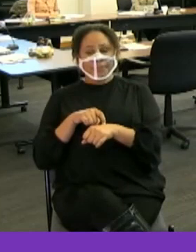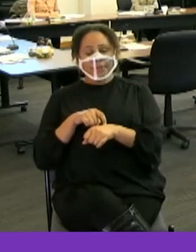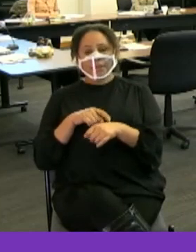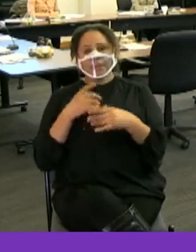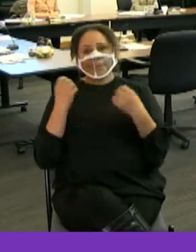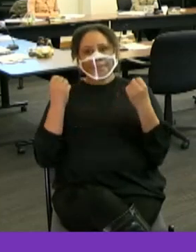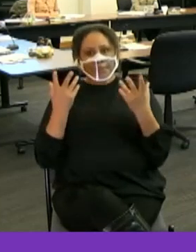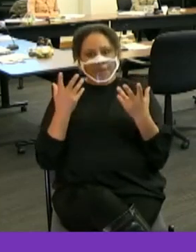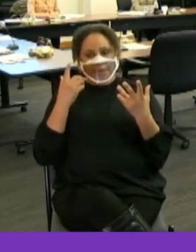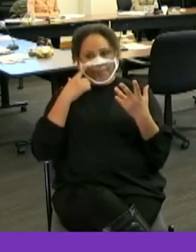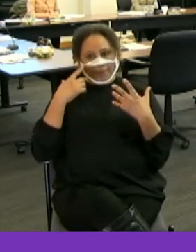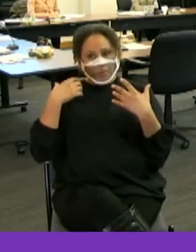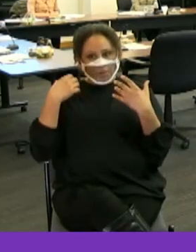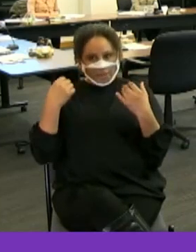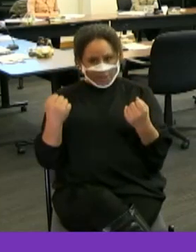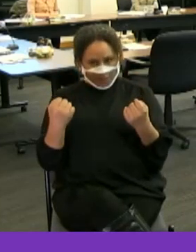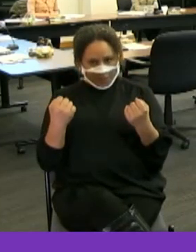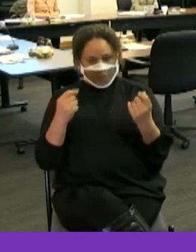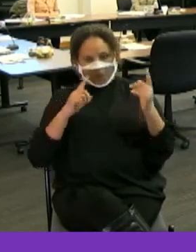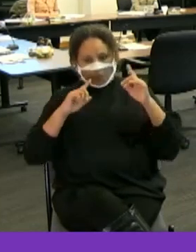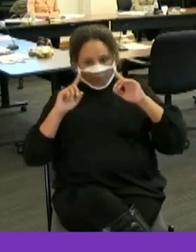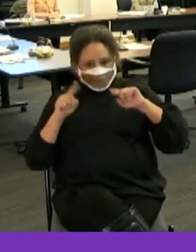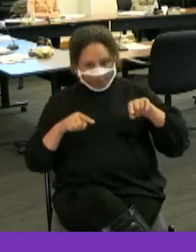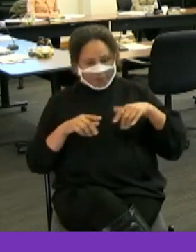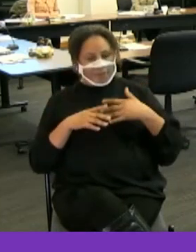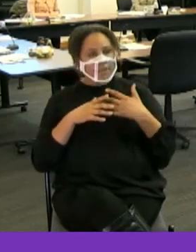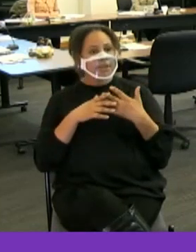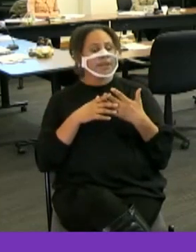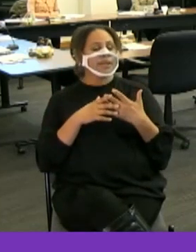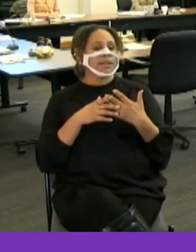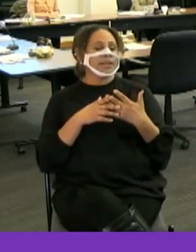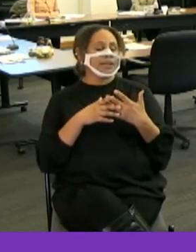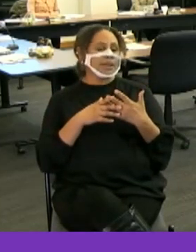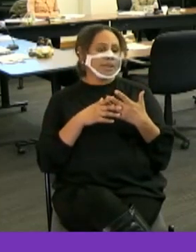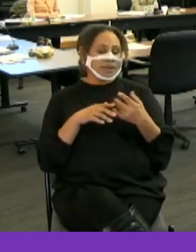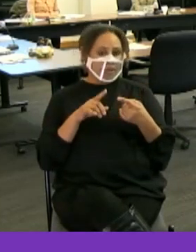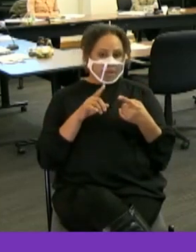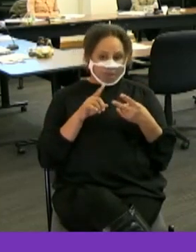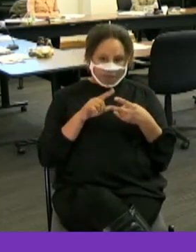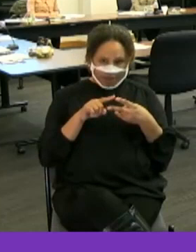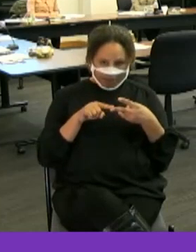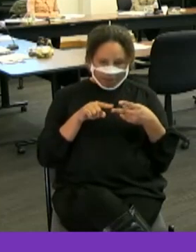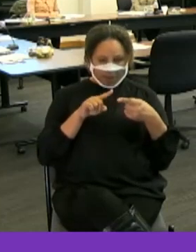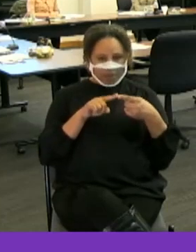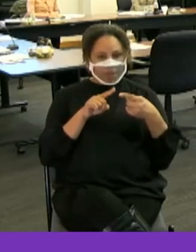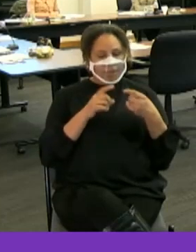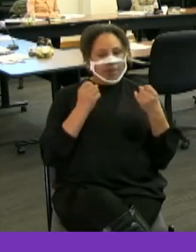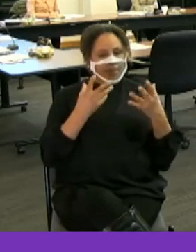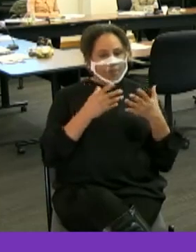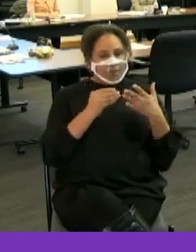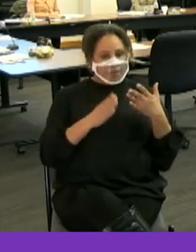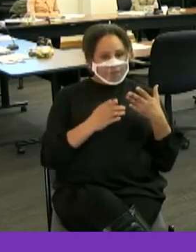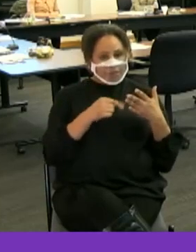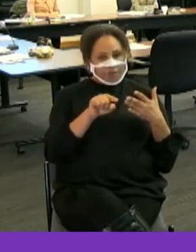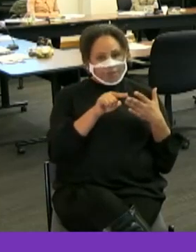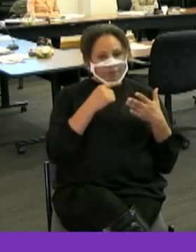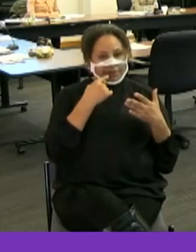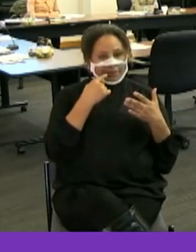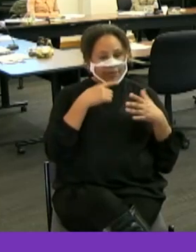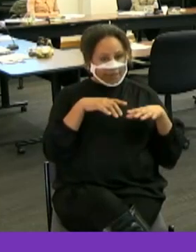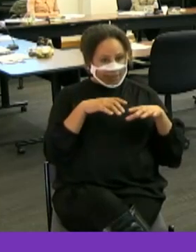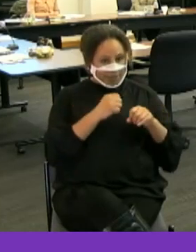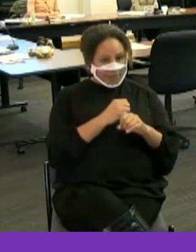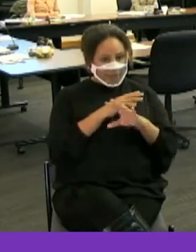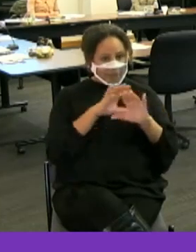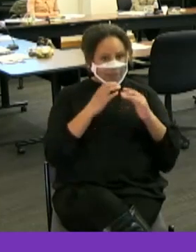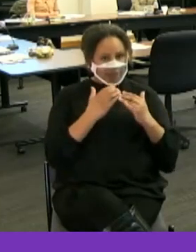health. And again, this kind of went both ways. A lot of people said, you know, online classes have been good for their mental health because they haven't had to go on